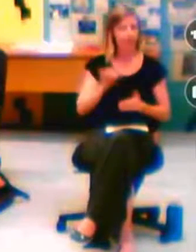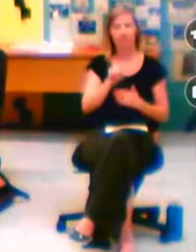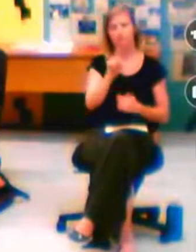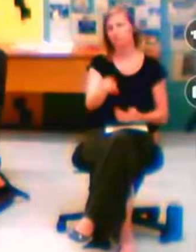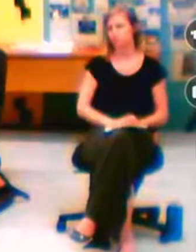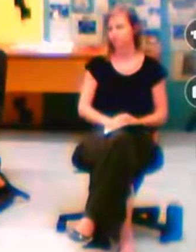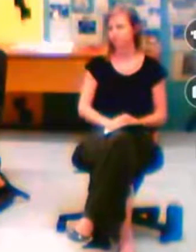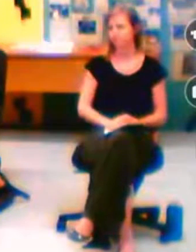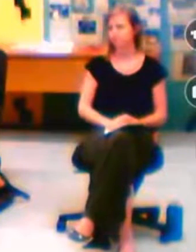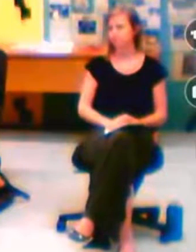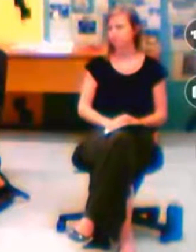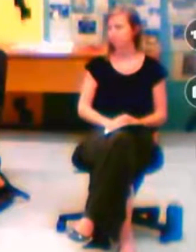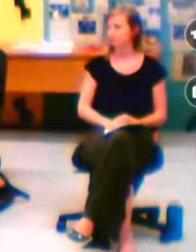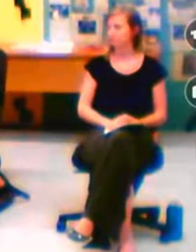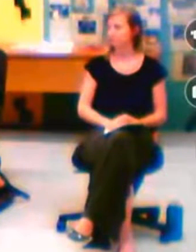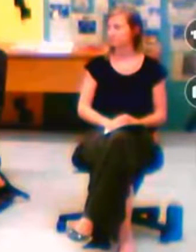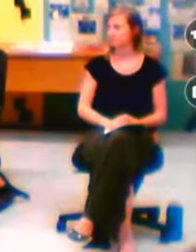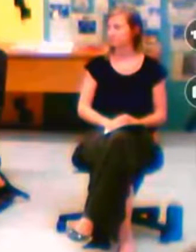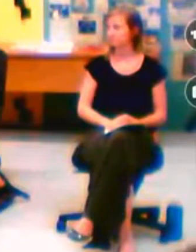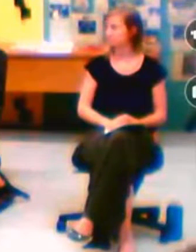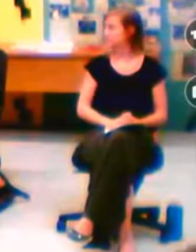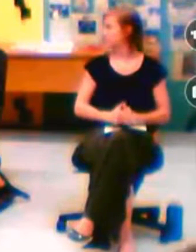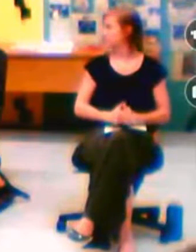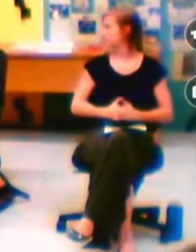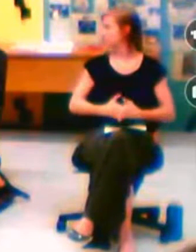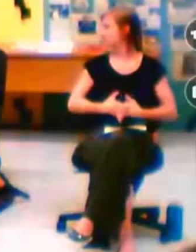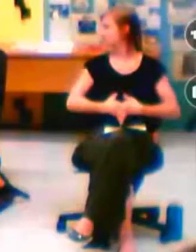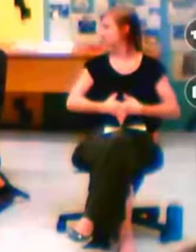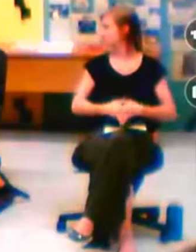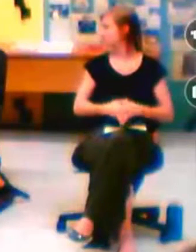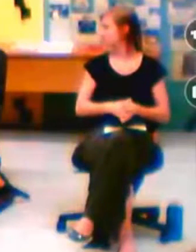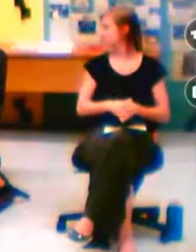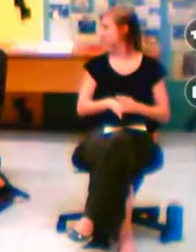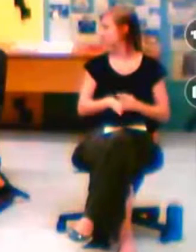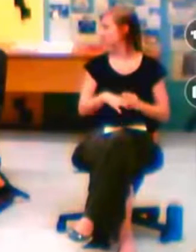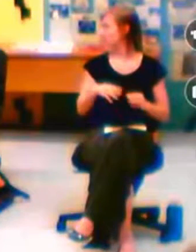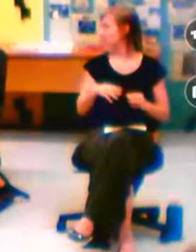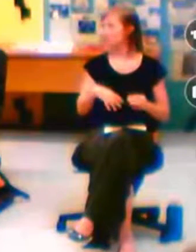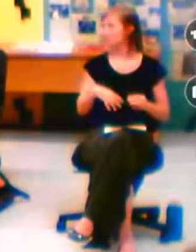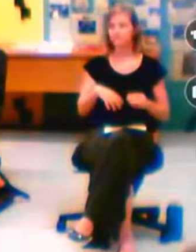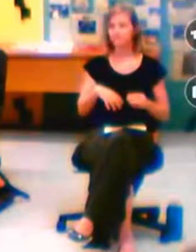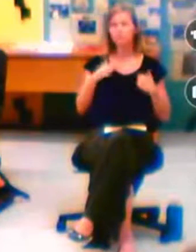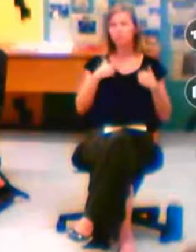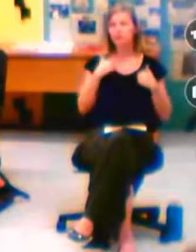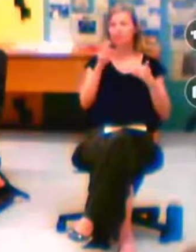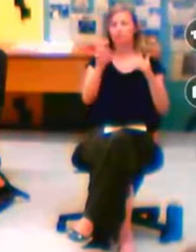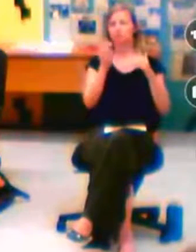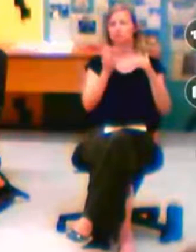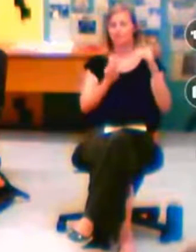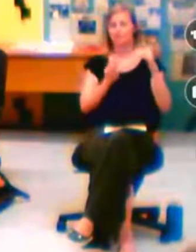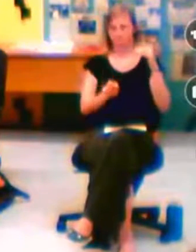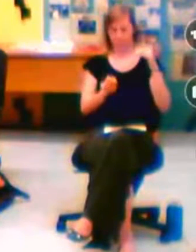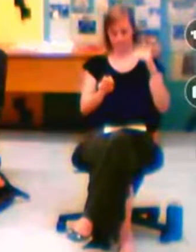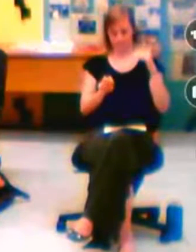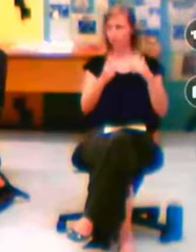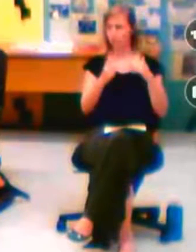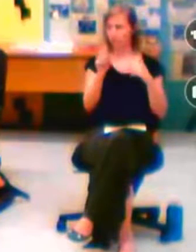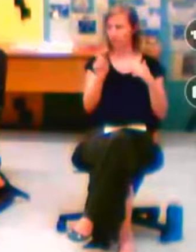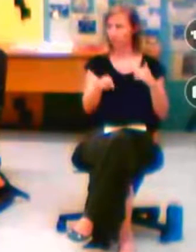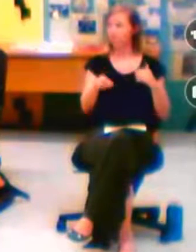that's going to provide your health care. And if you're over here on the side yelling about something particular, do you think you're going to be able to get its attention? That's the